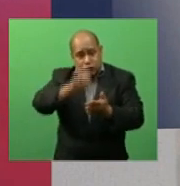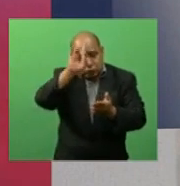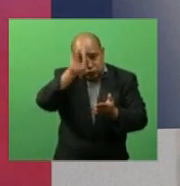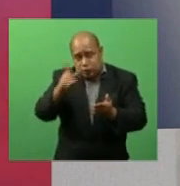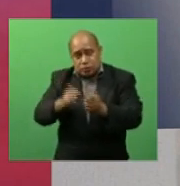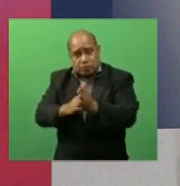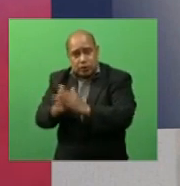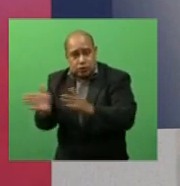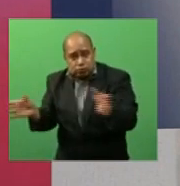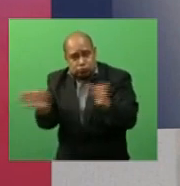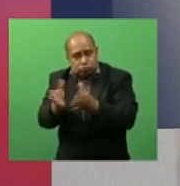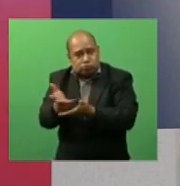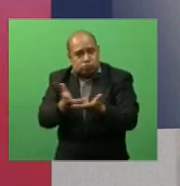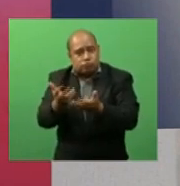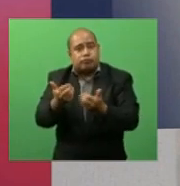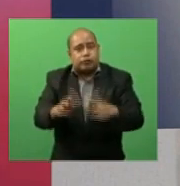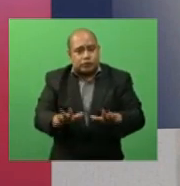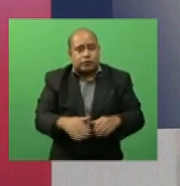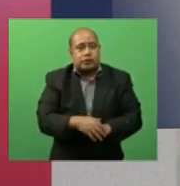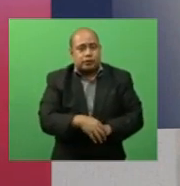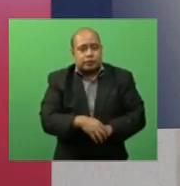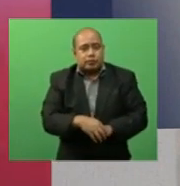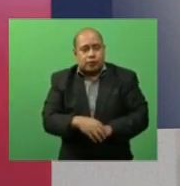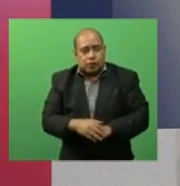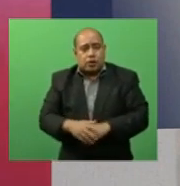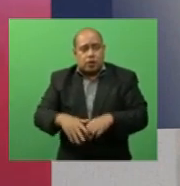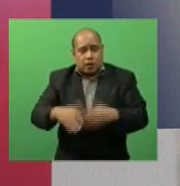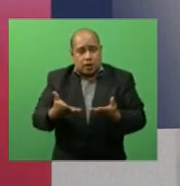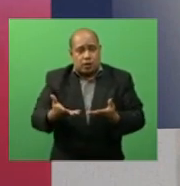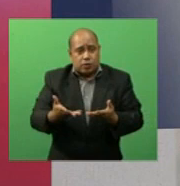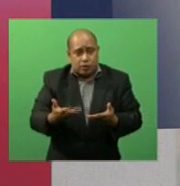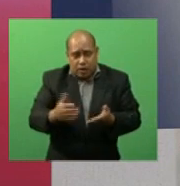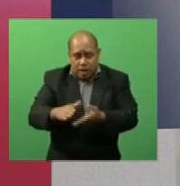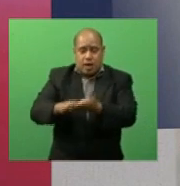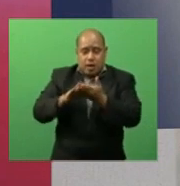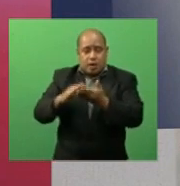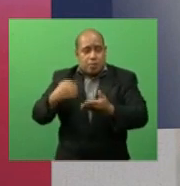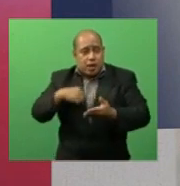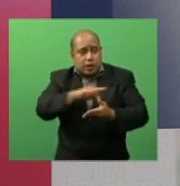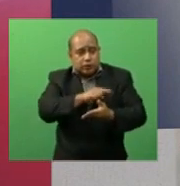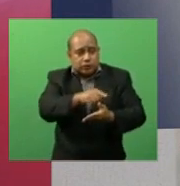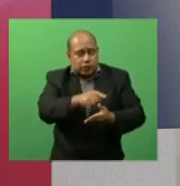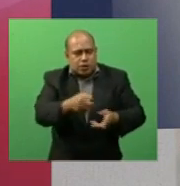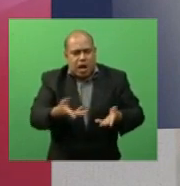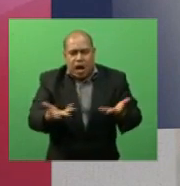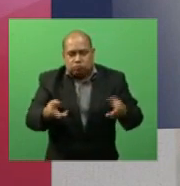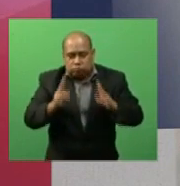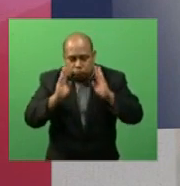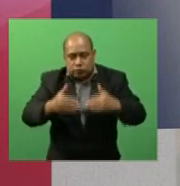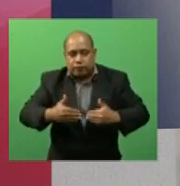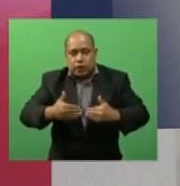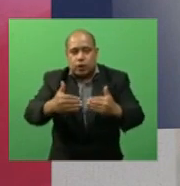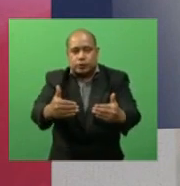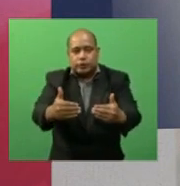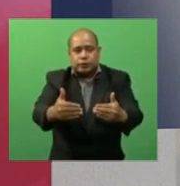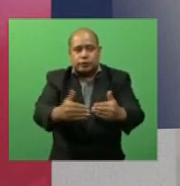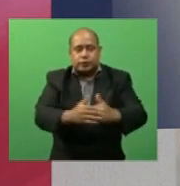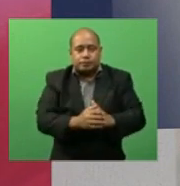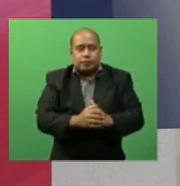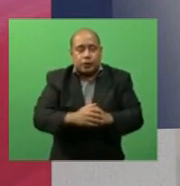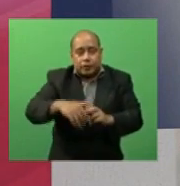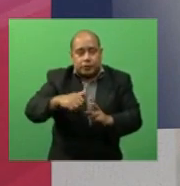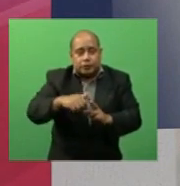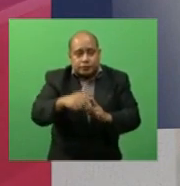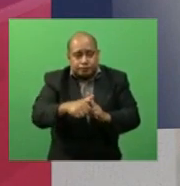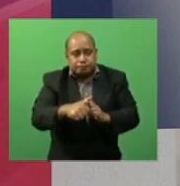and it has really helped us in our way forward, and also for our vision and